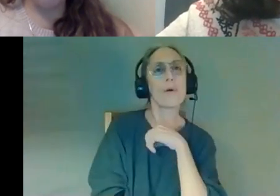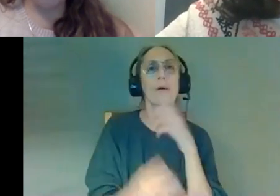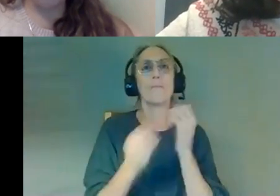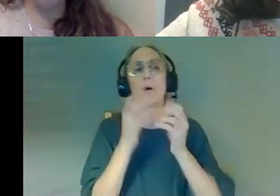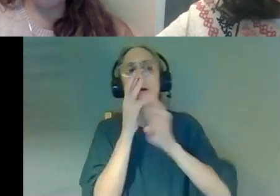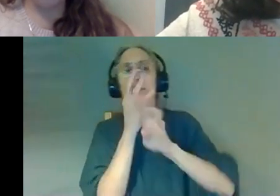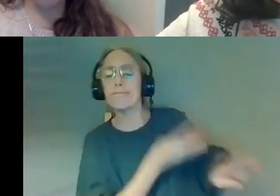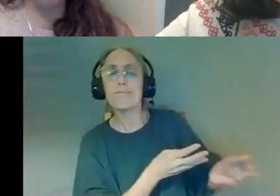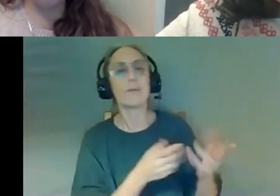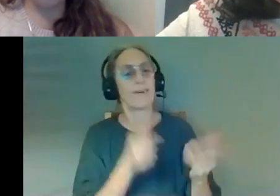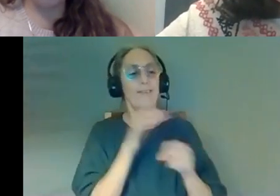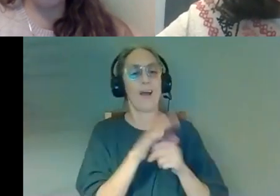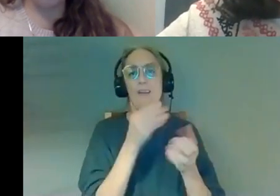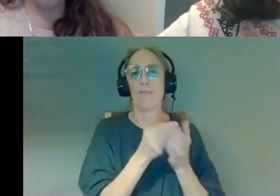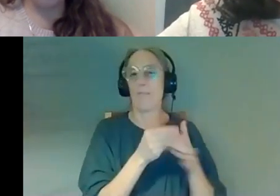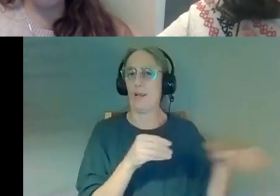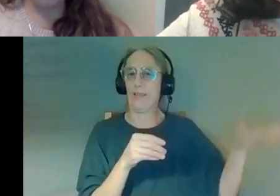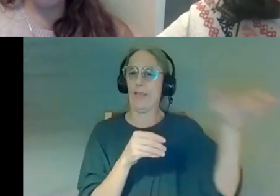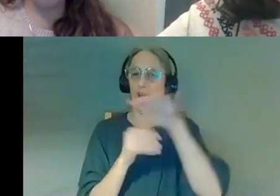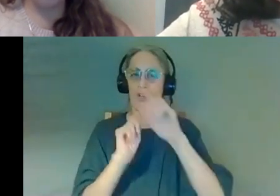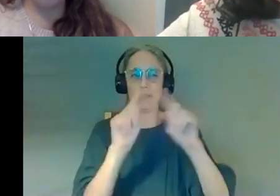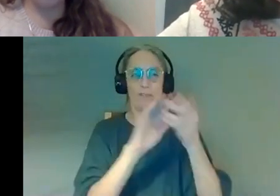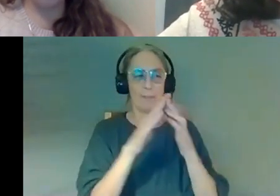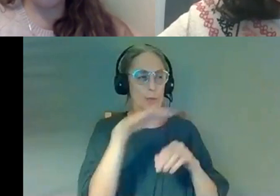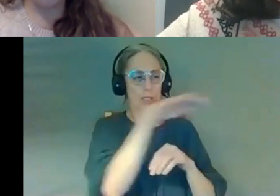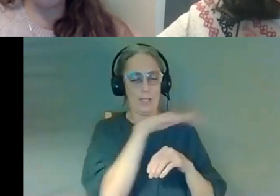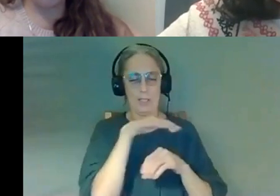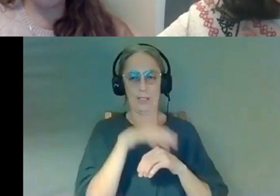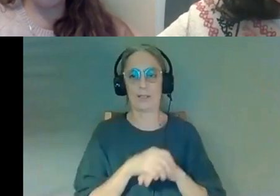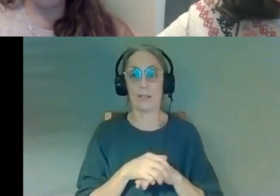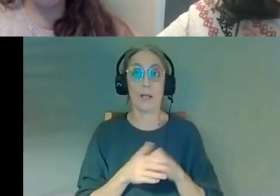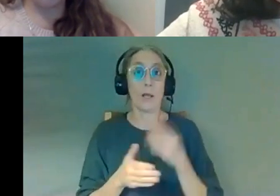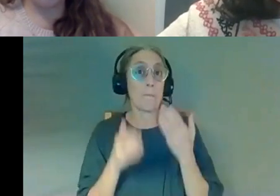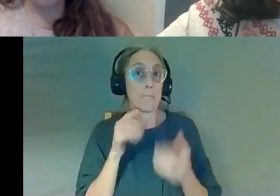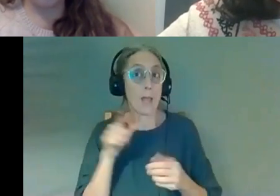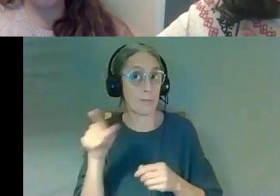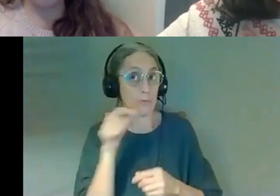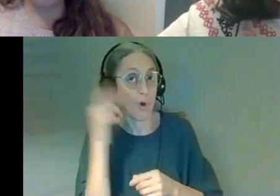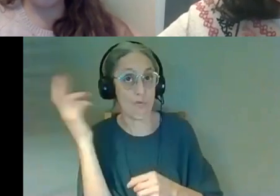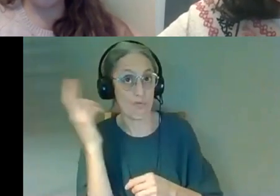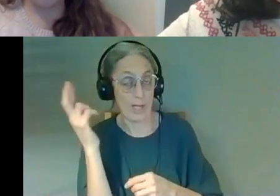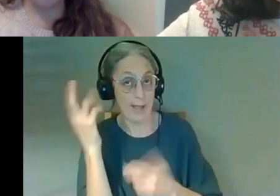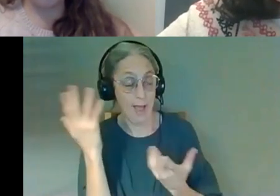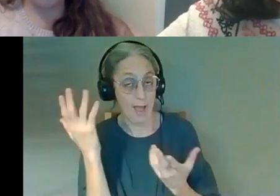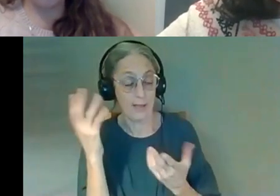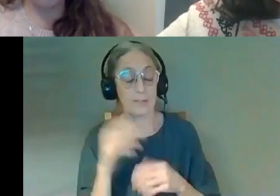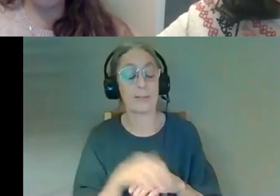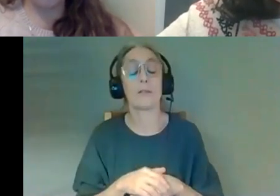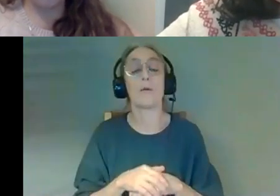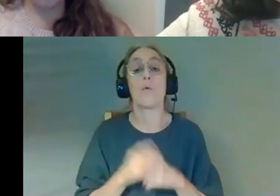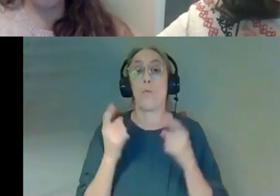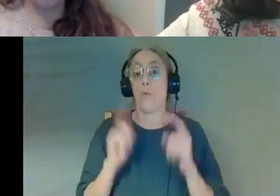So you might not have been aware, but ActiTrans, in collaboration with the